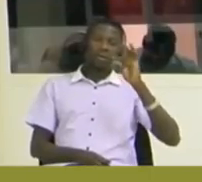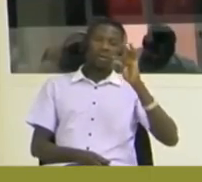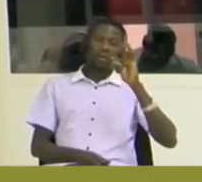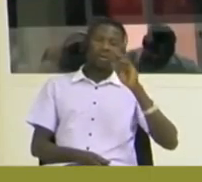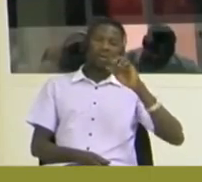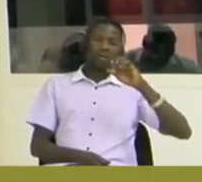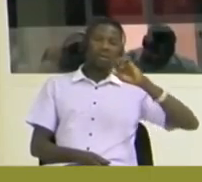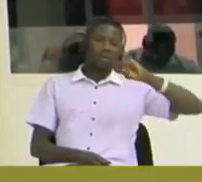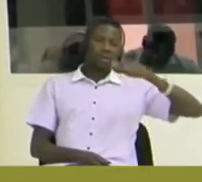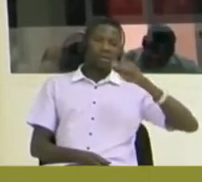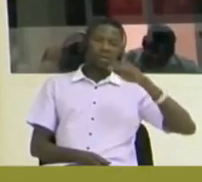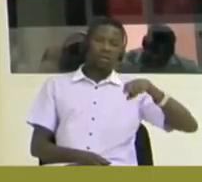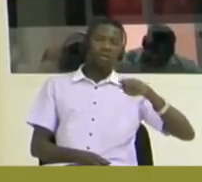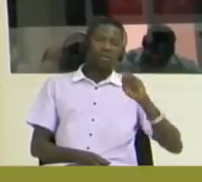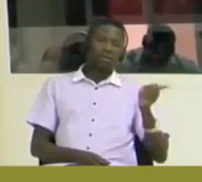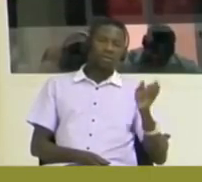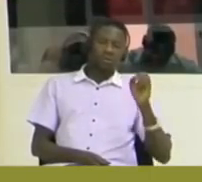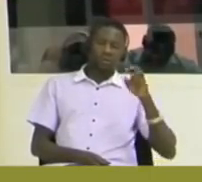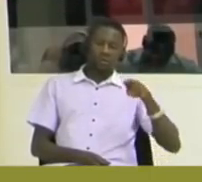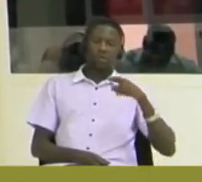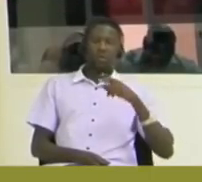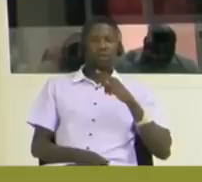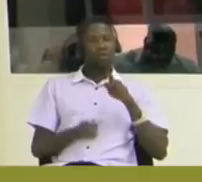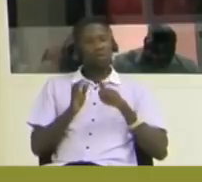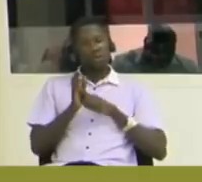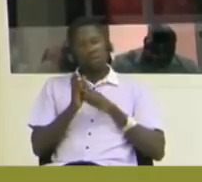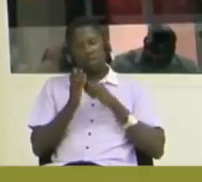at Yankuba Ture's house.